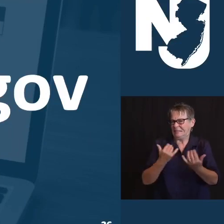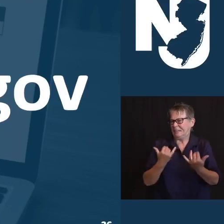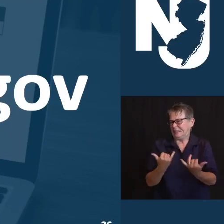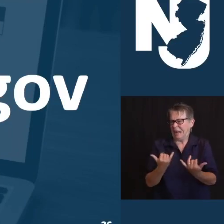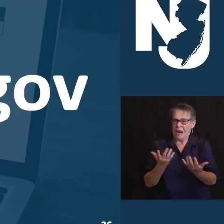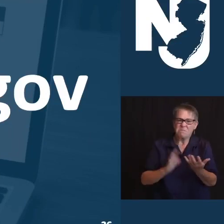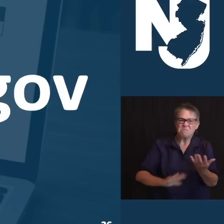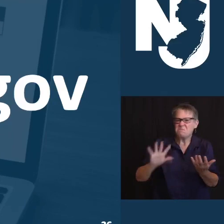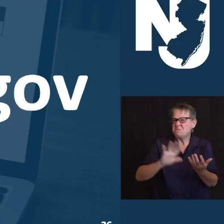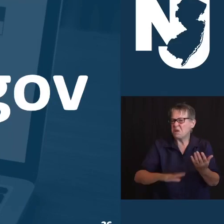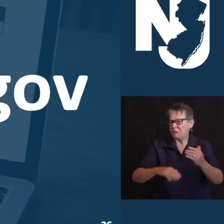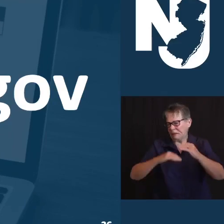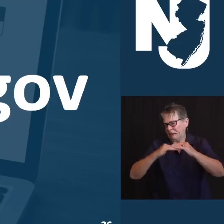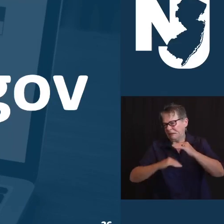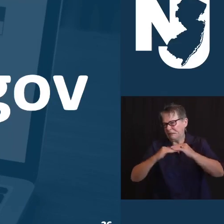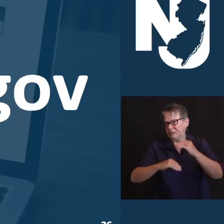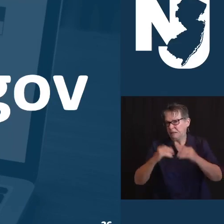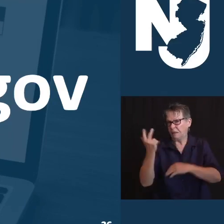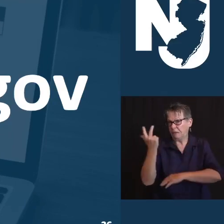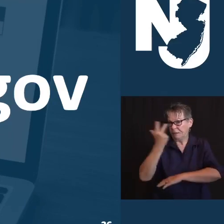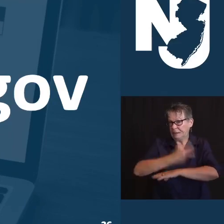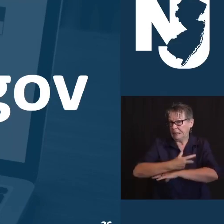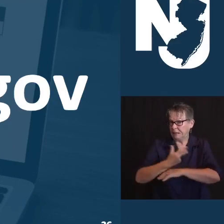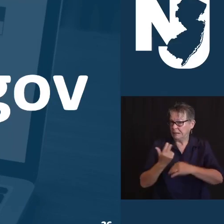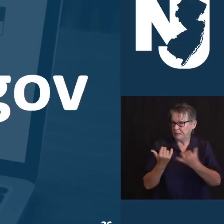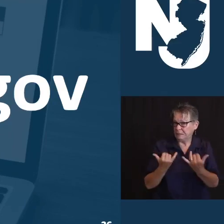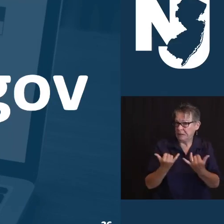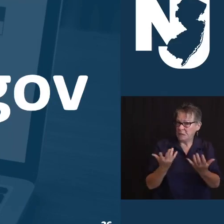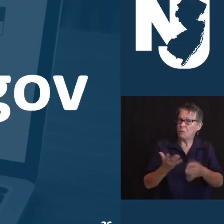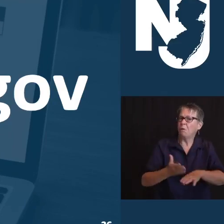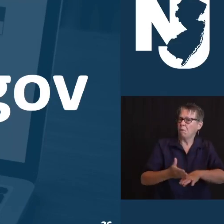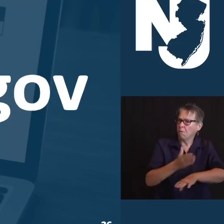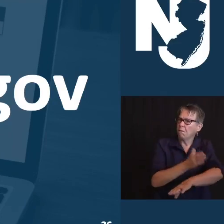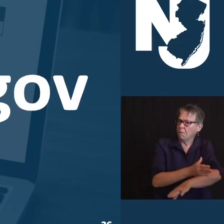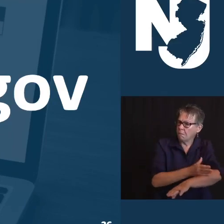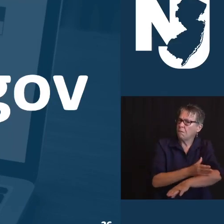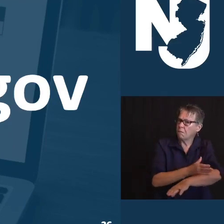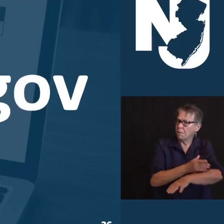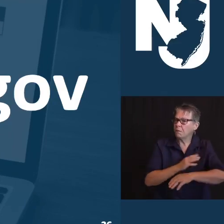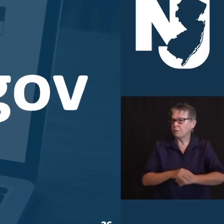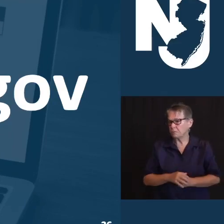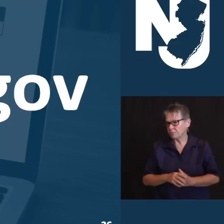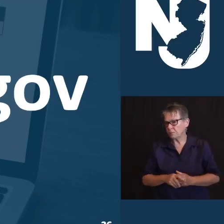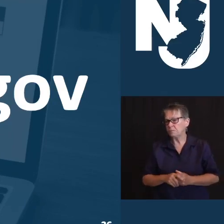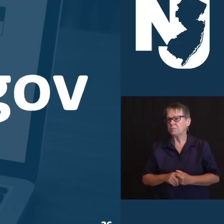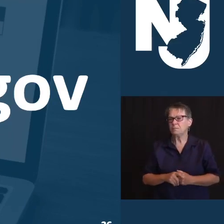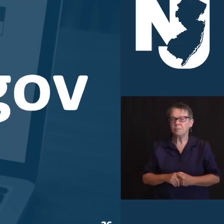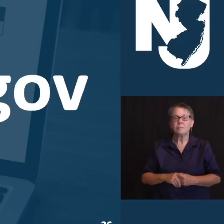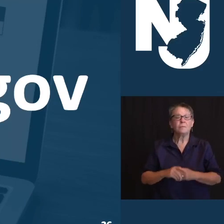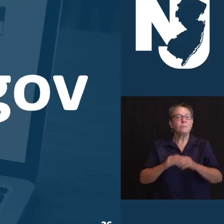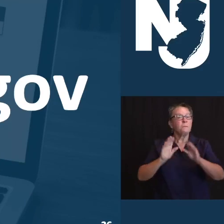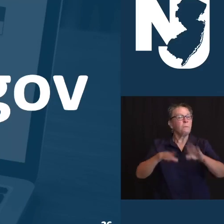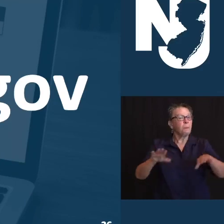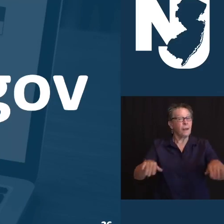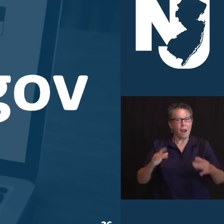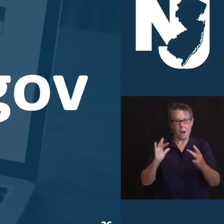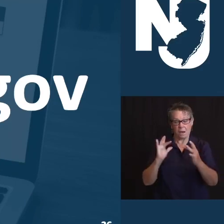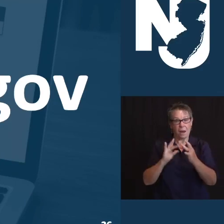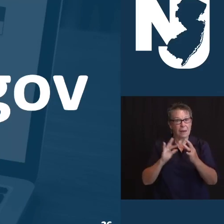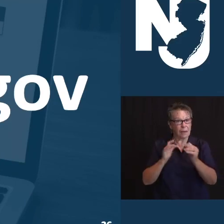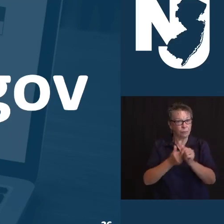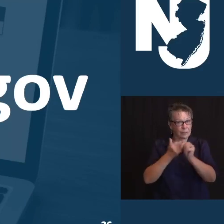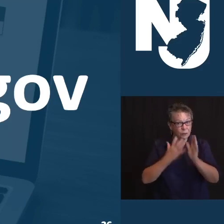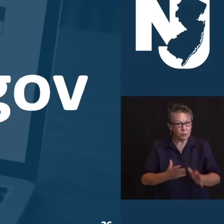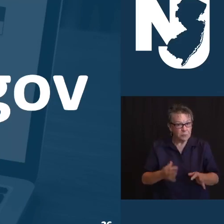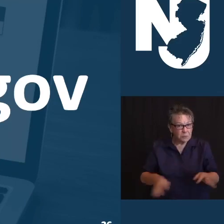in expanding capacity of contact tracers in our states. In the past 2 weeks, we have seen the number of workers rise, as